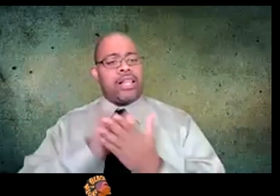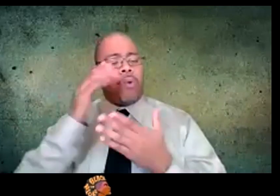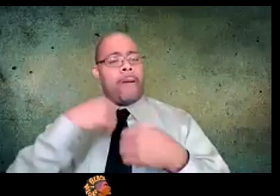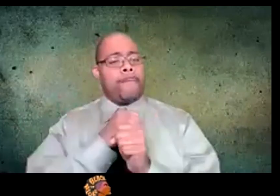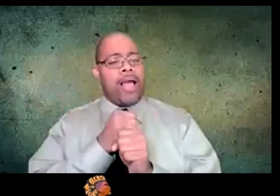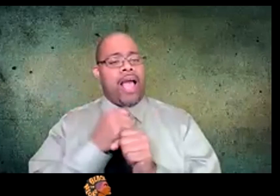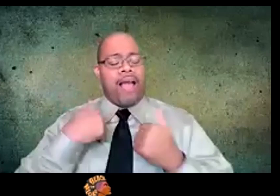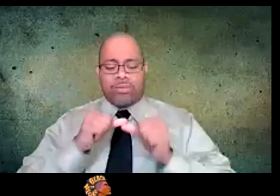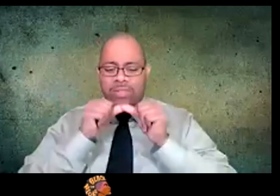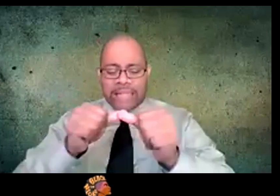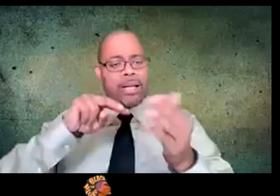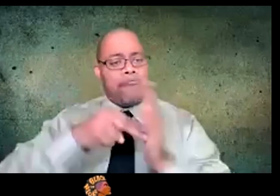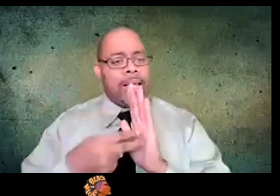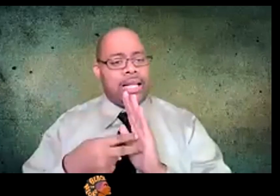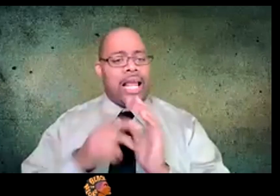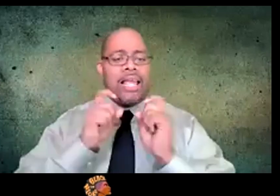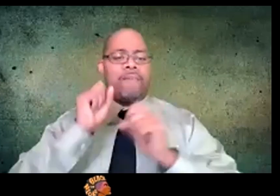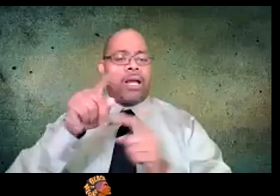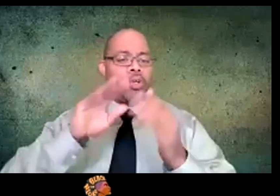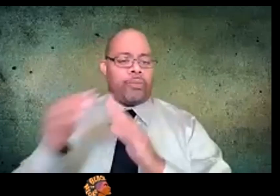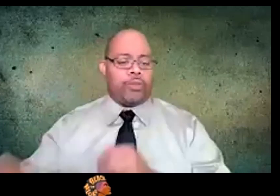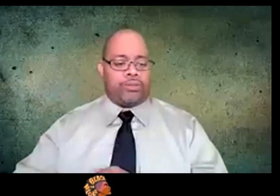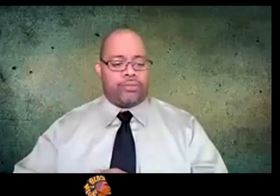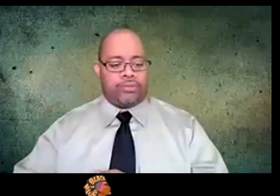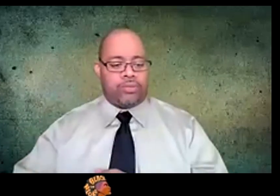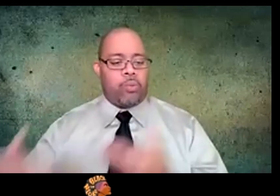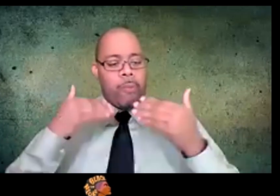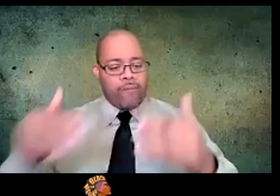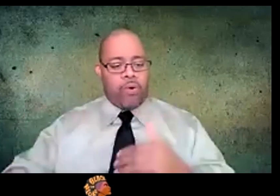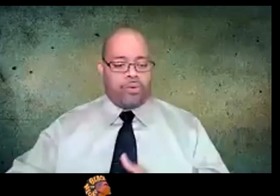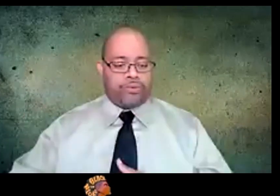have lasting meaning and give back to the community as we move forward.